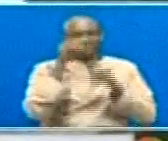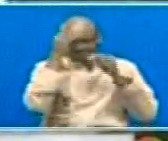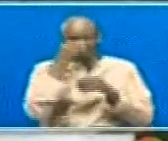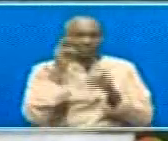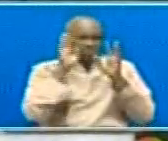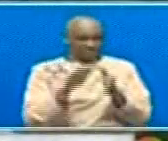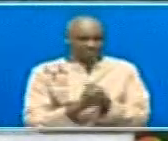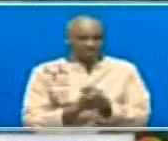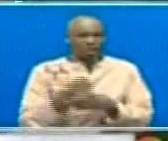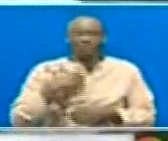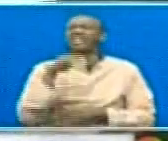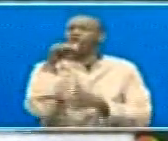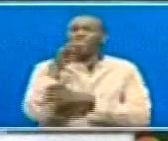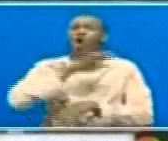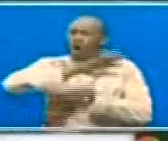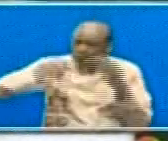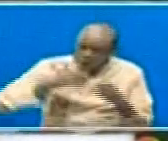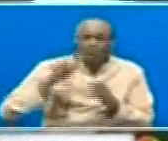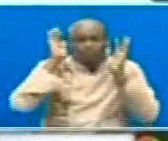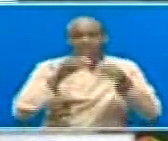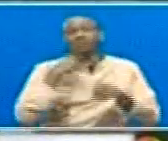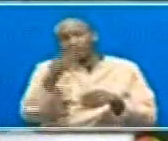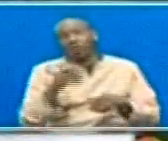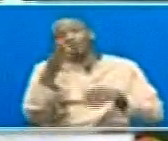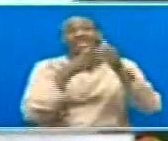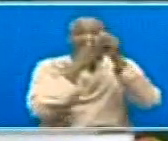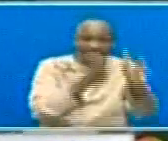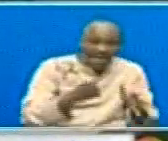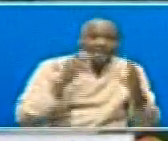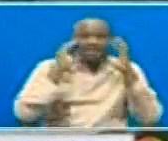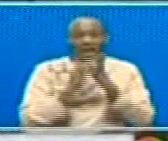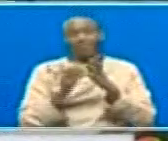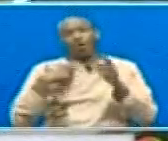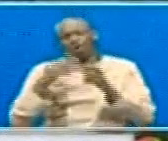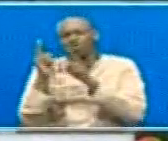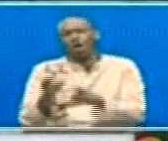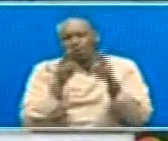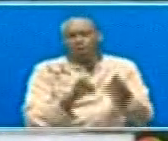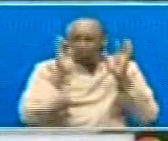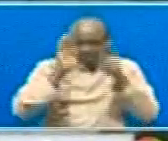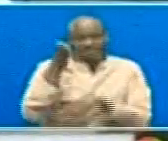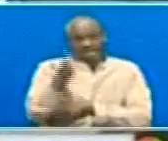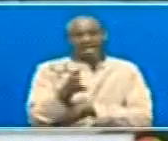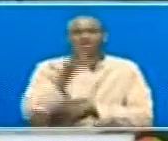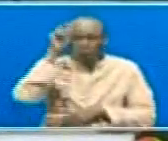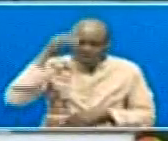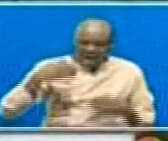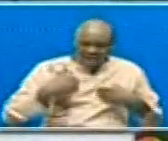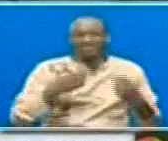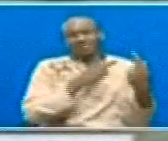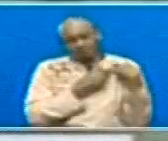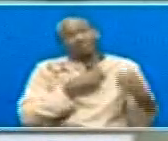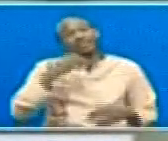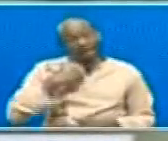upon all Muslims, whether you are a leader, whether you are an imam or an ordinary Muslim in this country, you have a